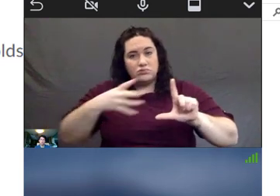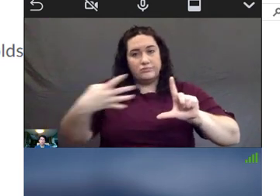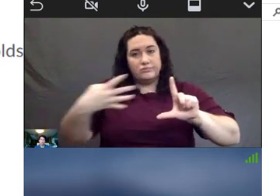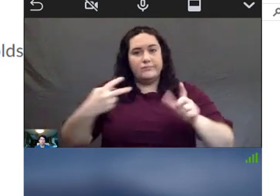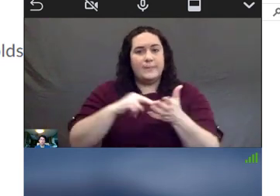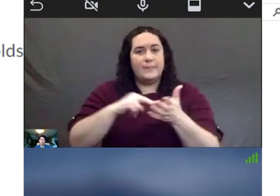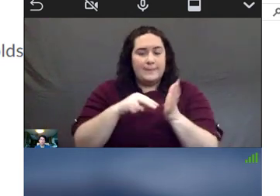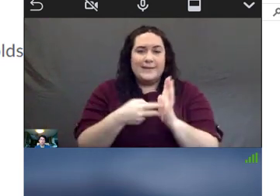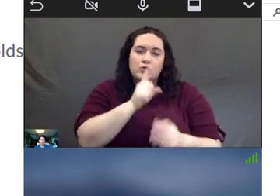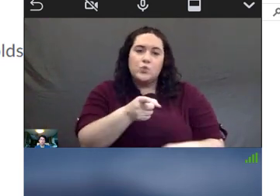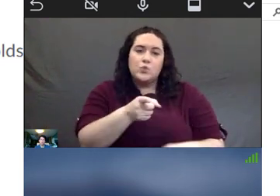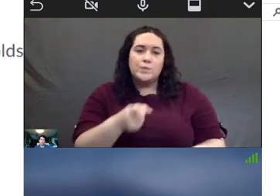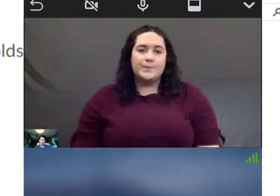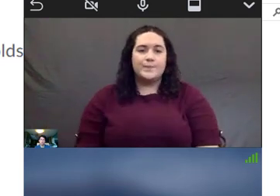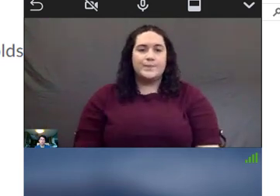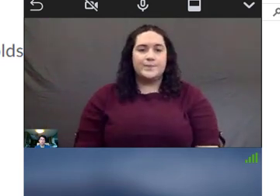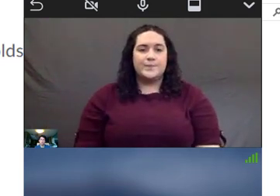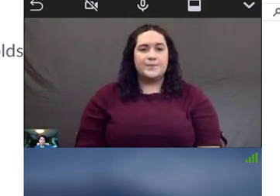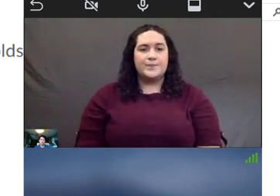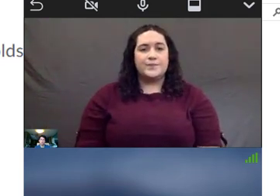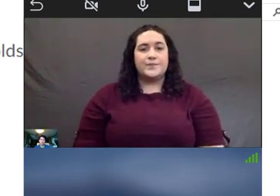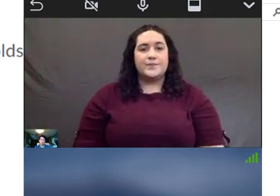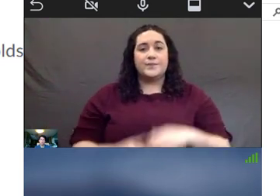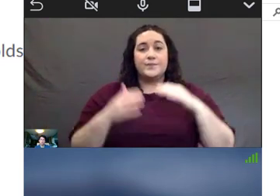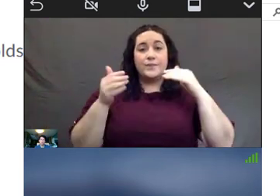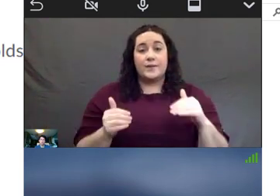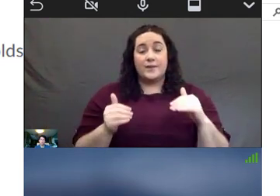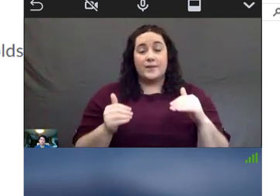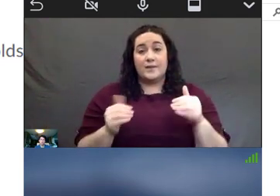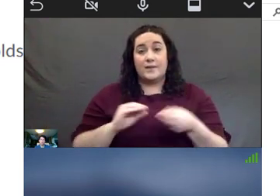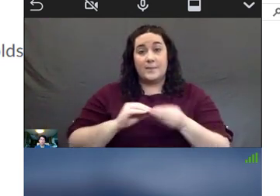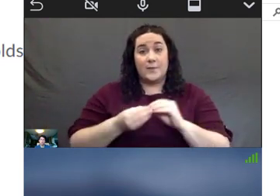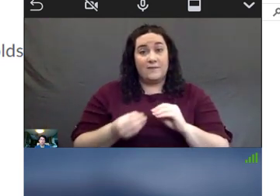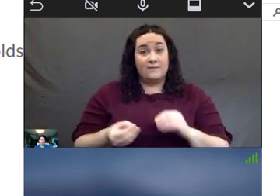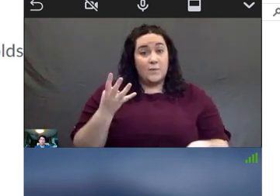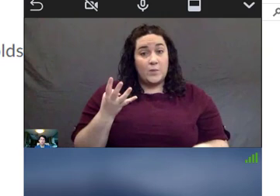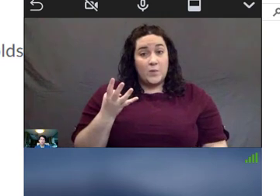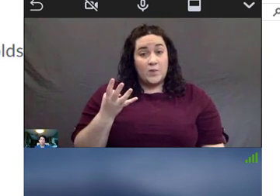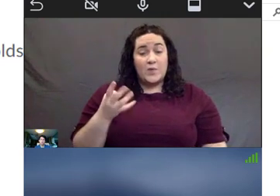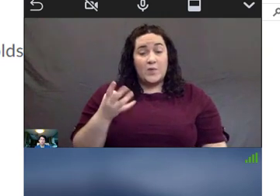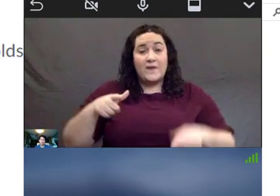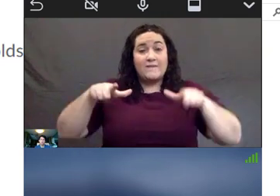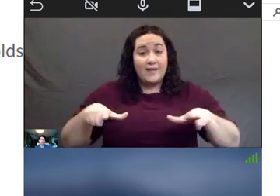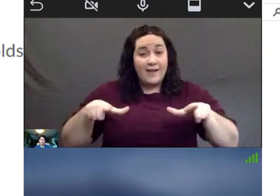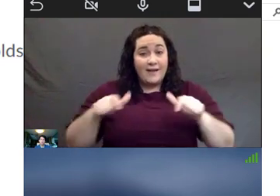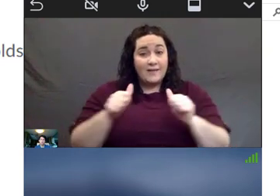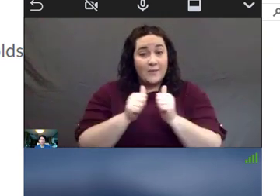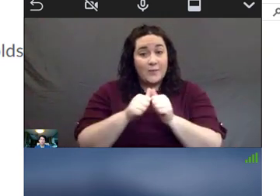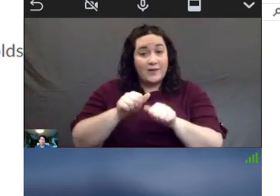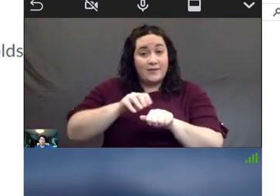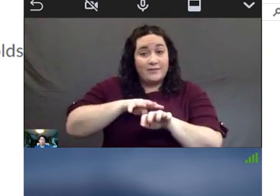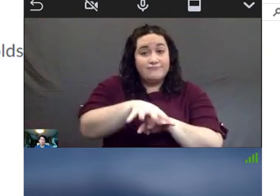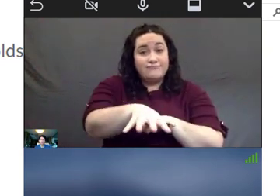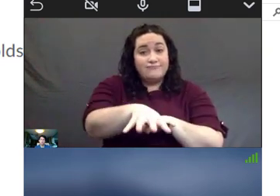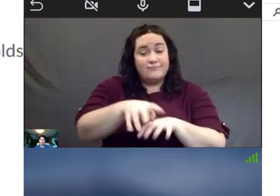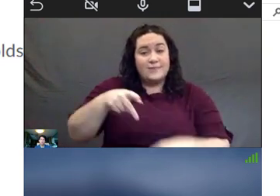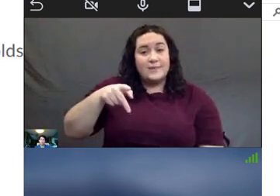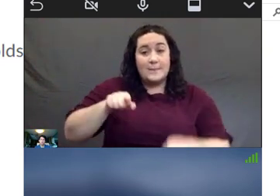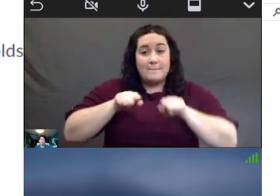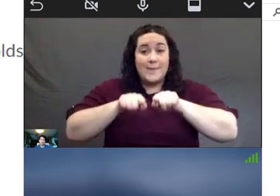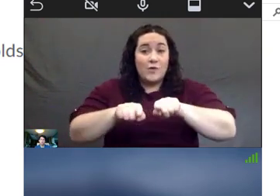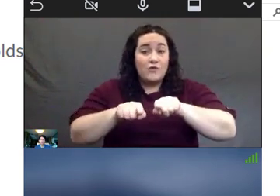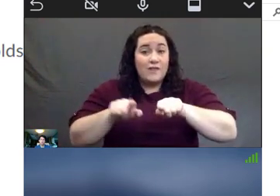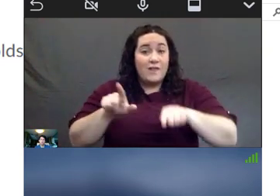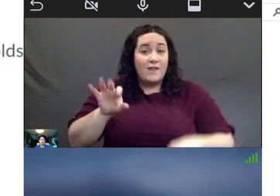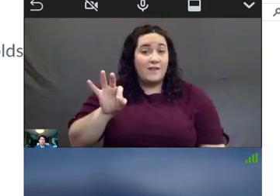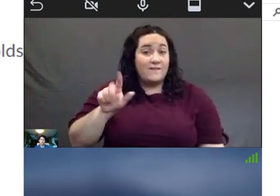The next question, considering a flat plate in parallel flow, which of the following is the critical Reynolds number where laminar flow transitions